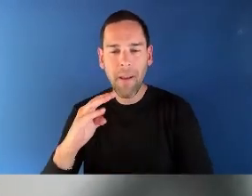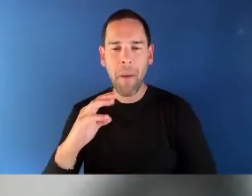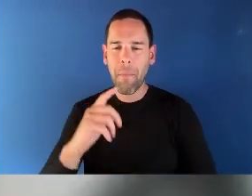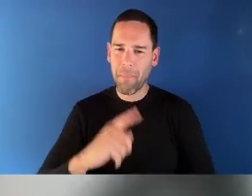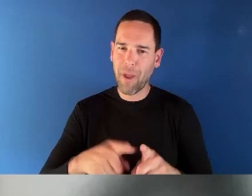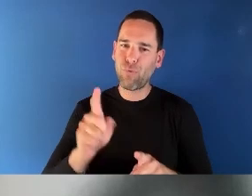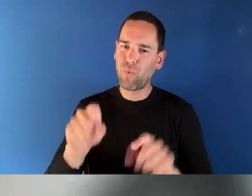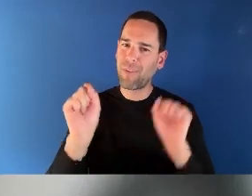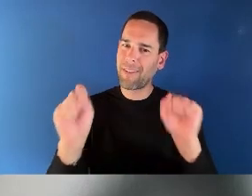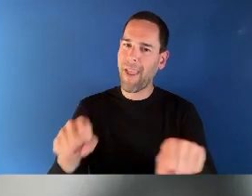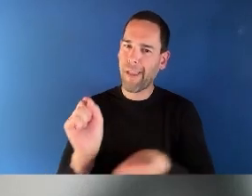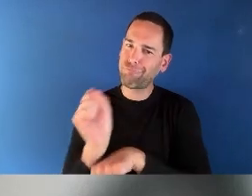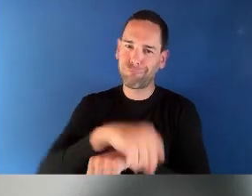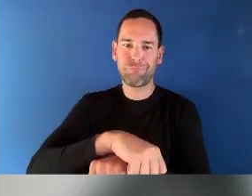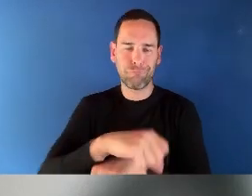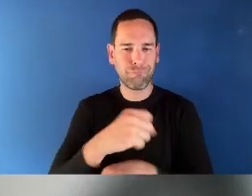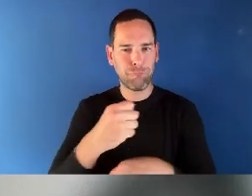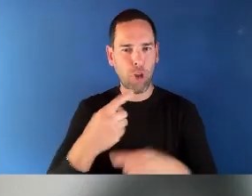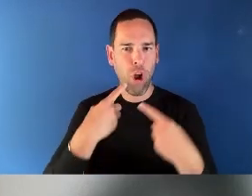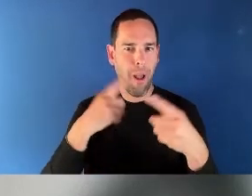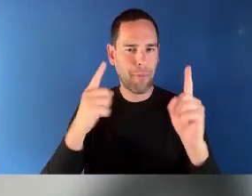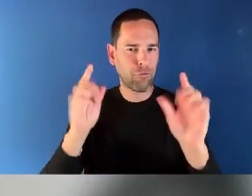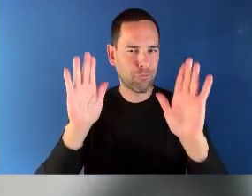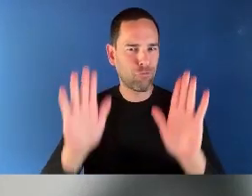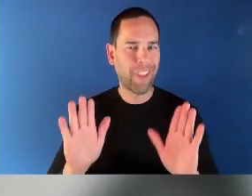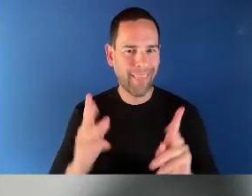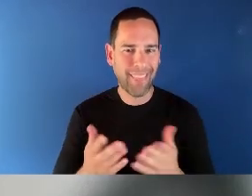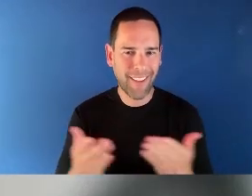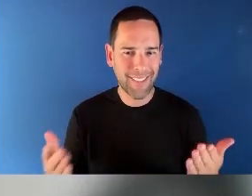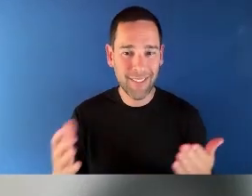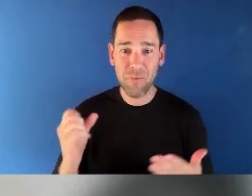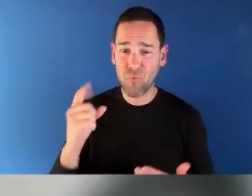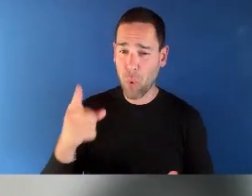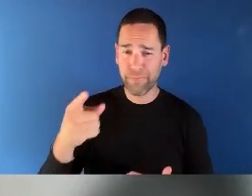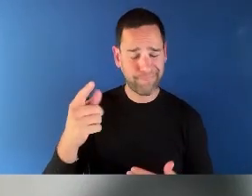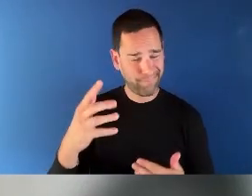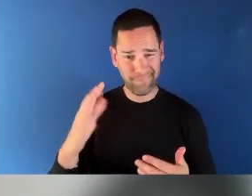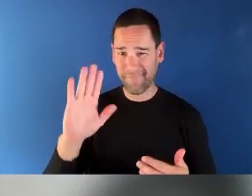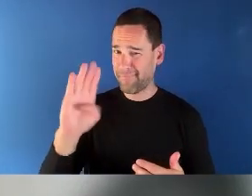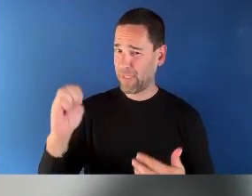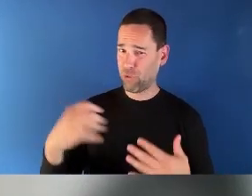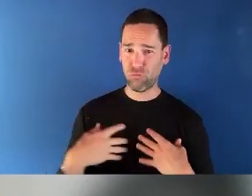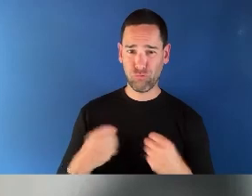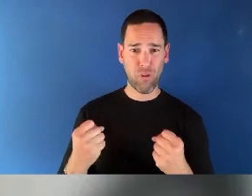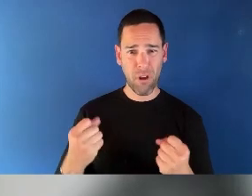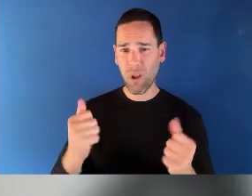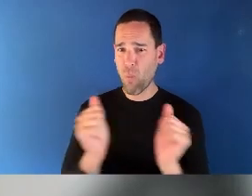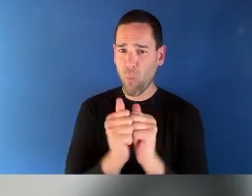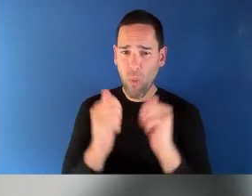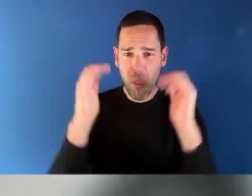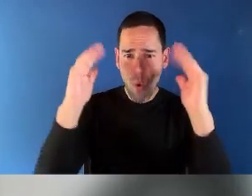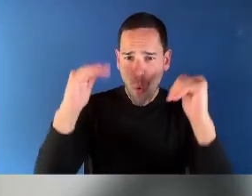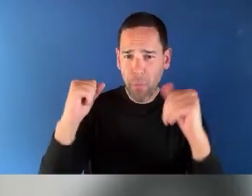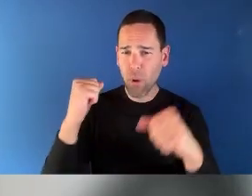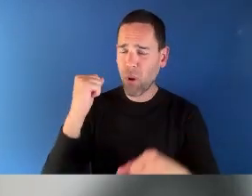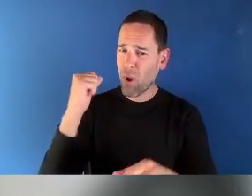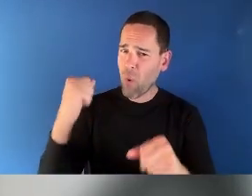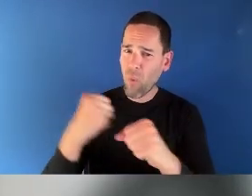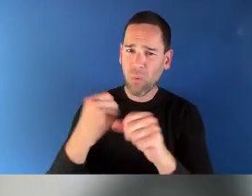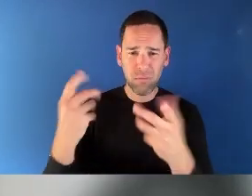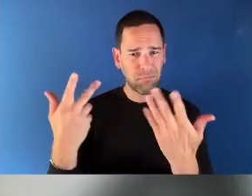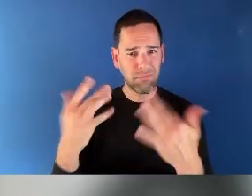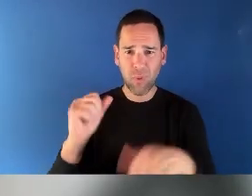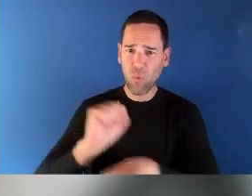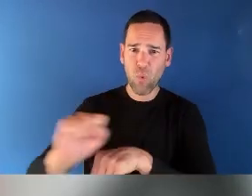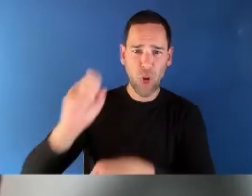things. You can just be strong, have hope, and work hard. Be strong, have